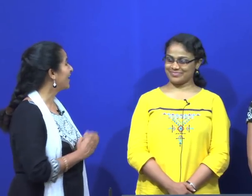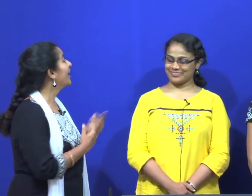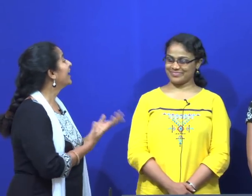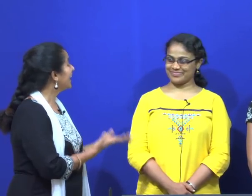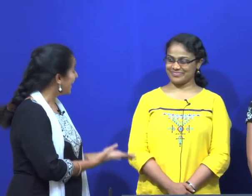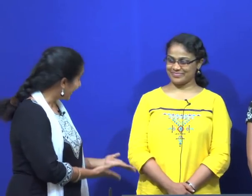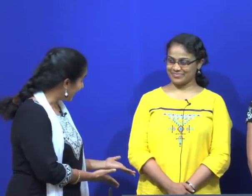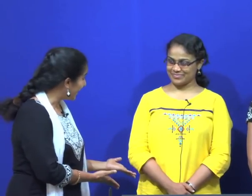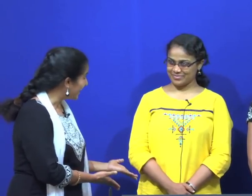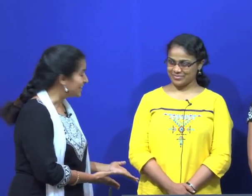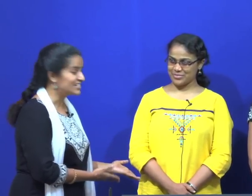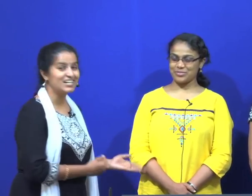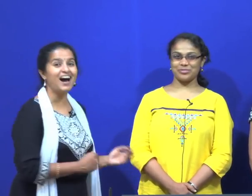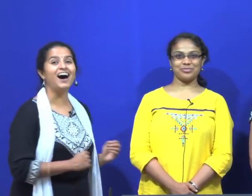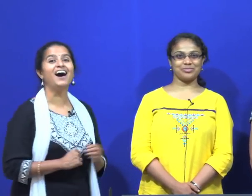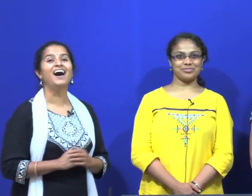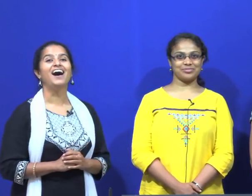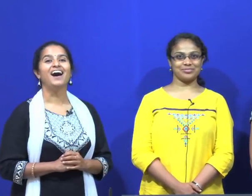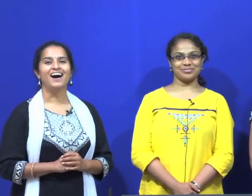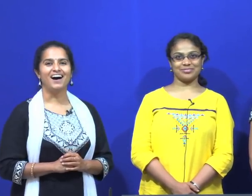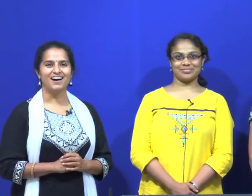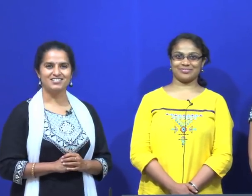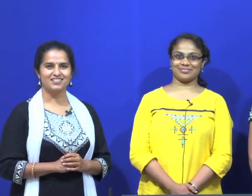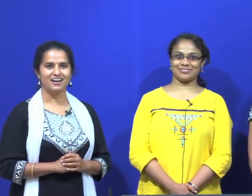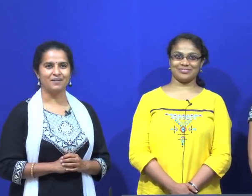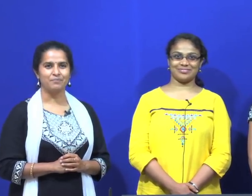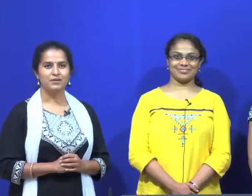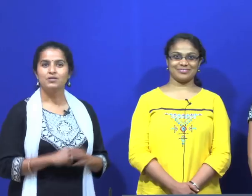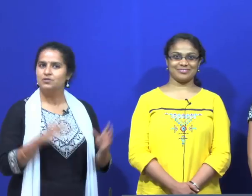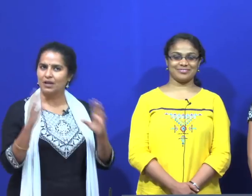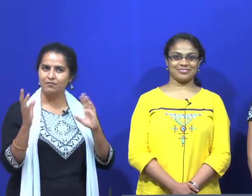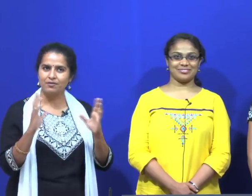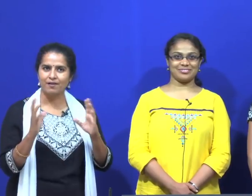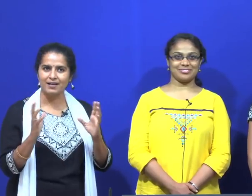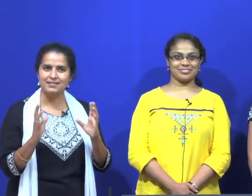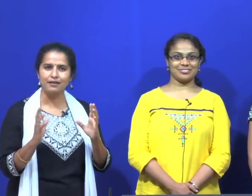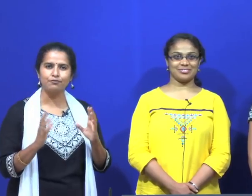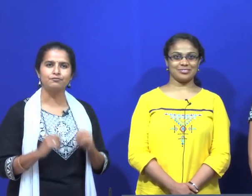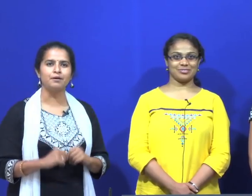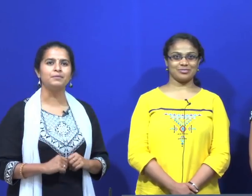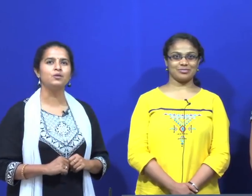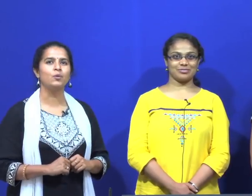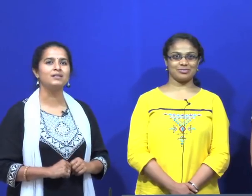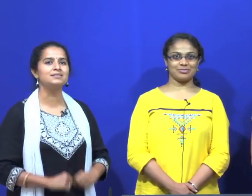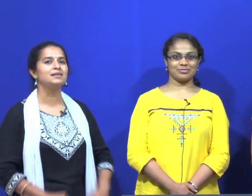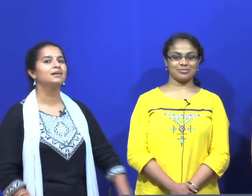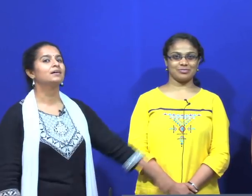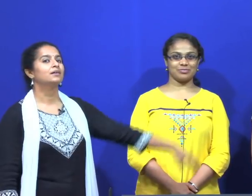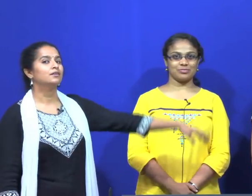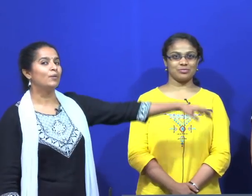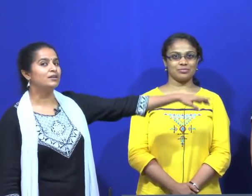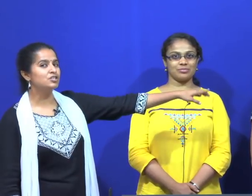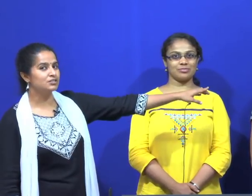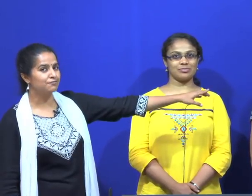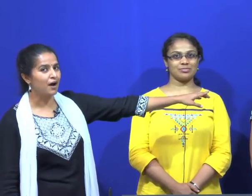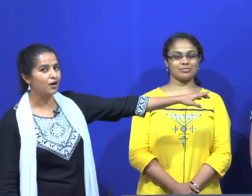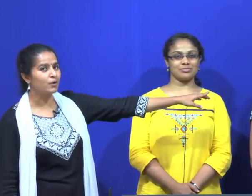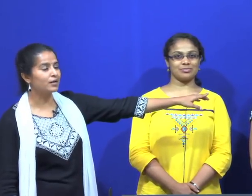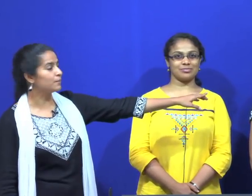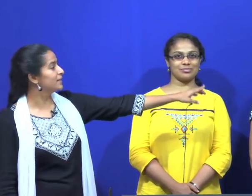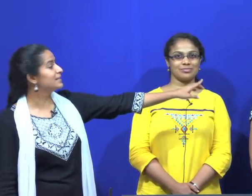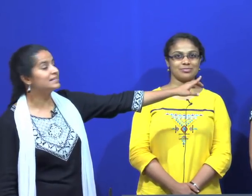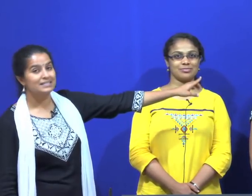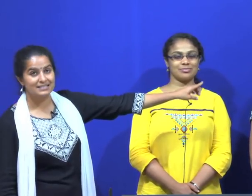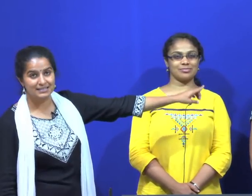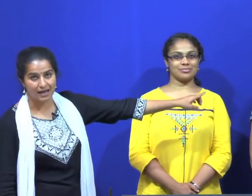Archita. Esha Archita. So can we revise that for the feminine ones? When she's far